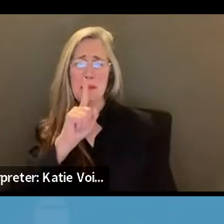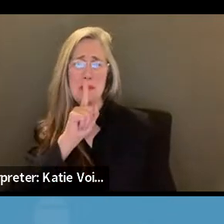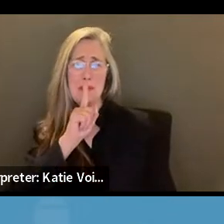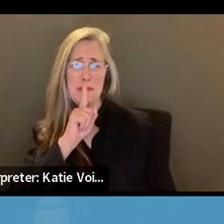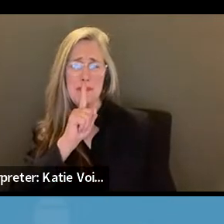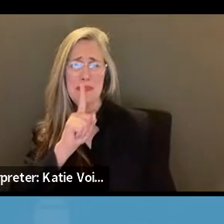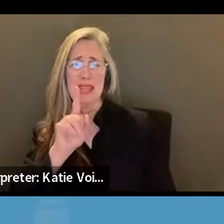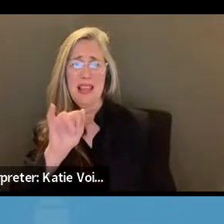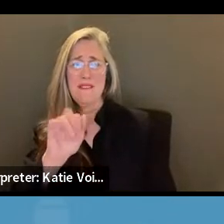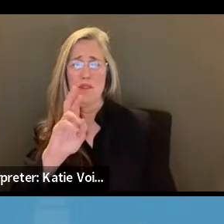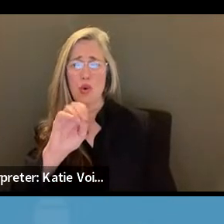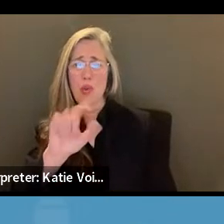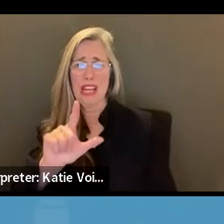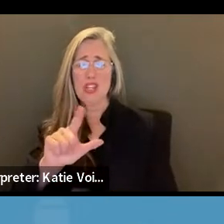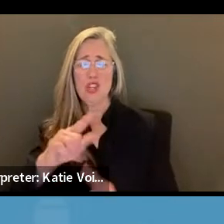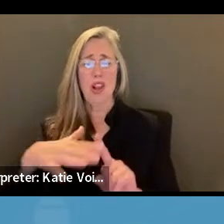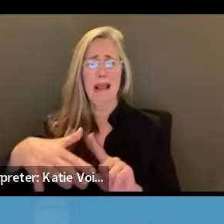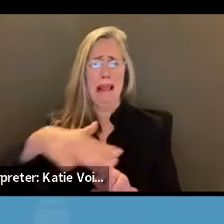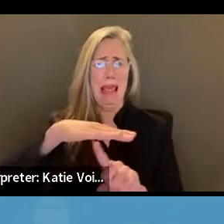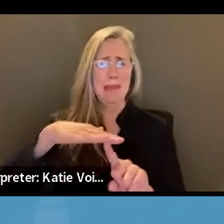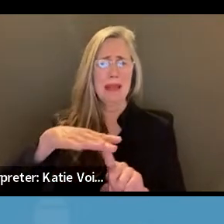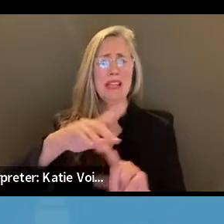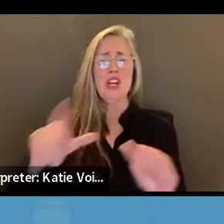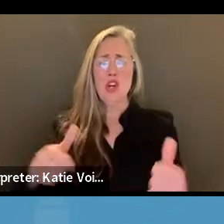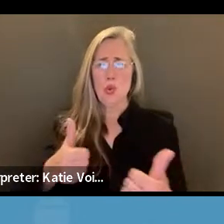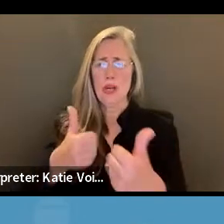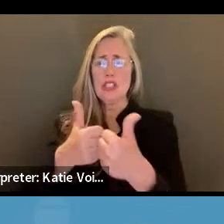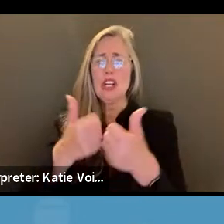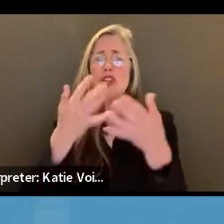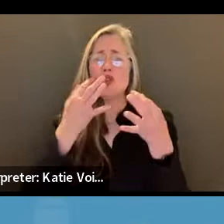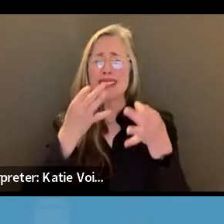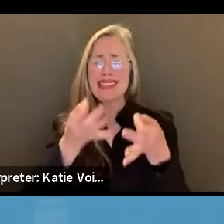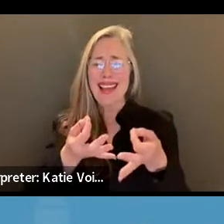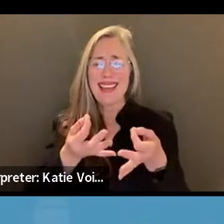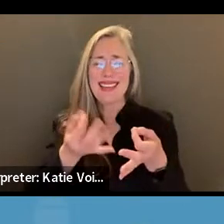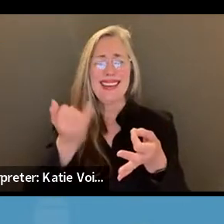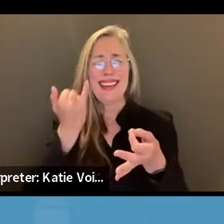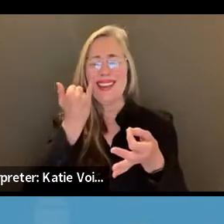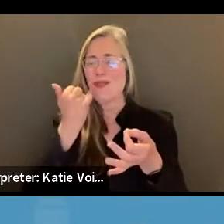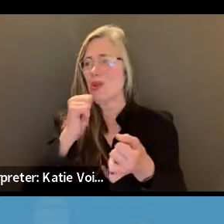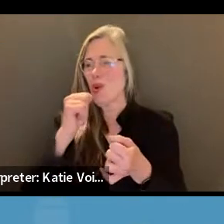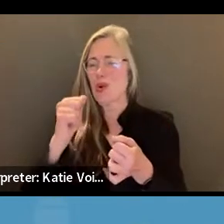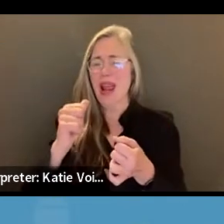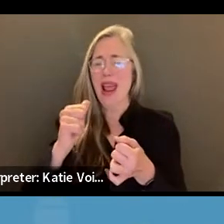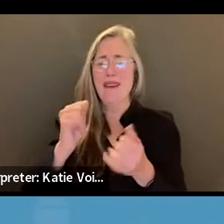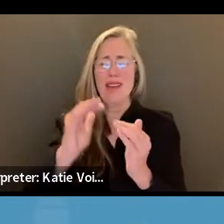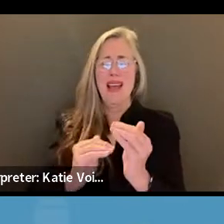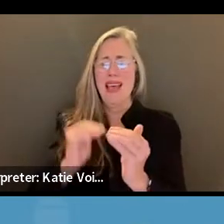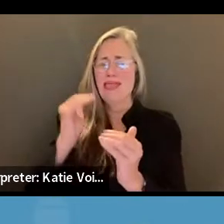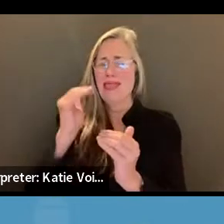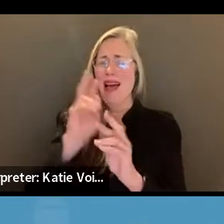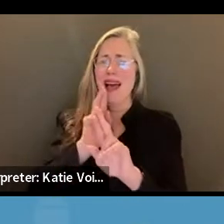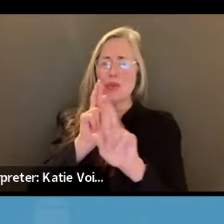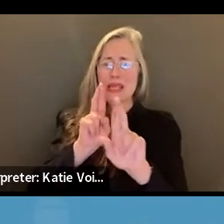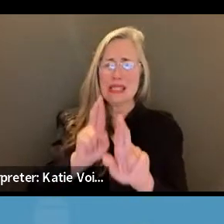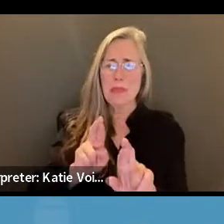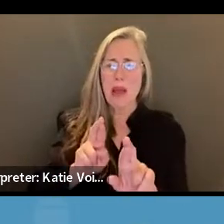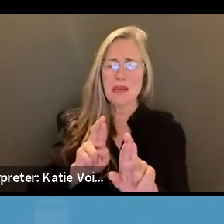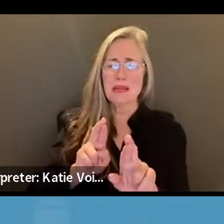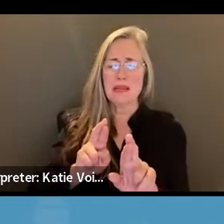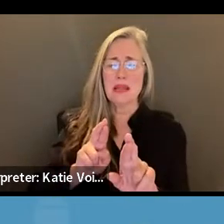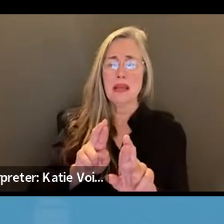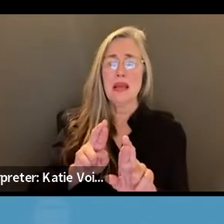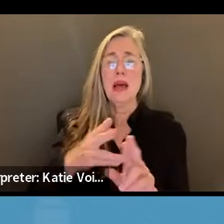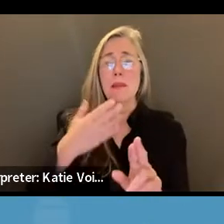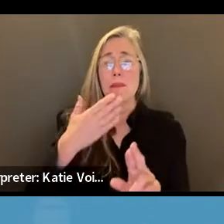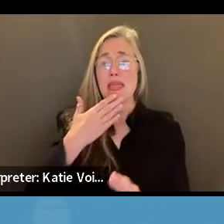issue like racial climate, it's going to be challenging to make decisions when we can't get a very high response. But I think, well, thank